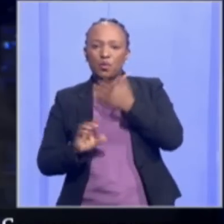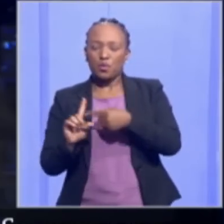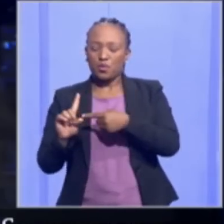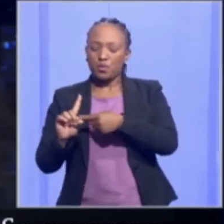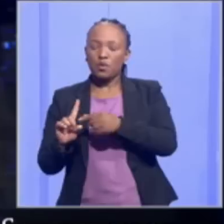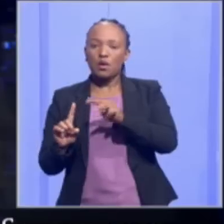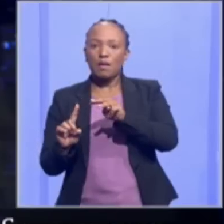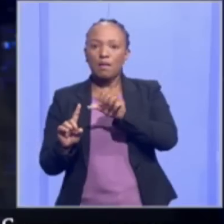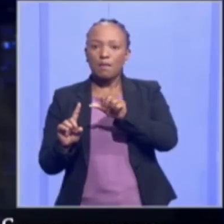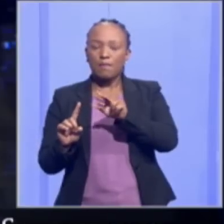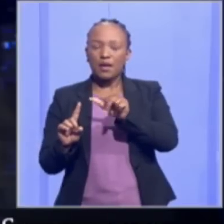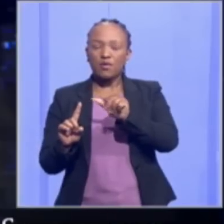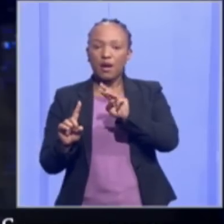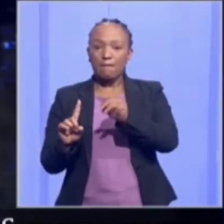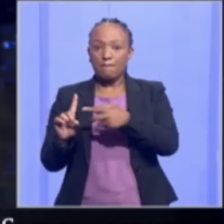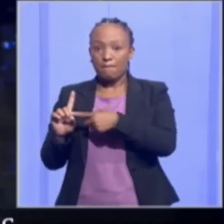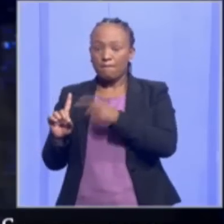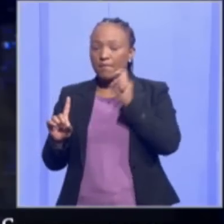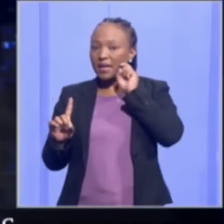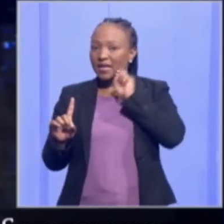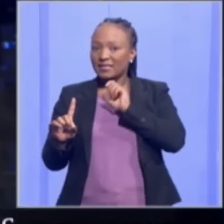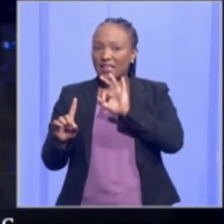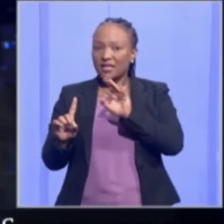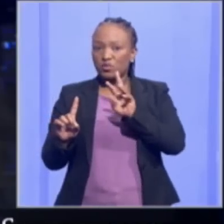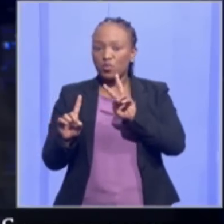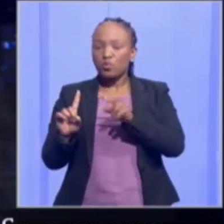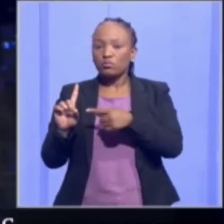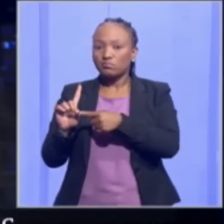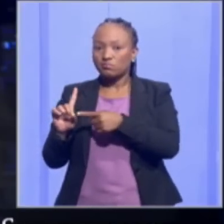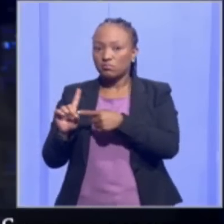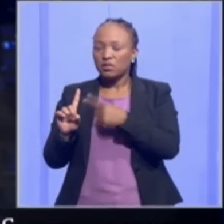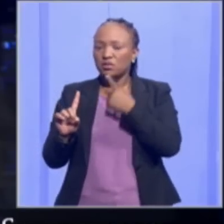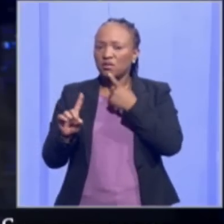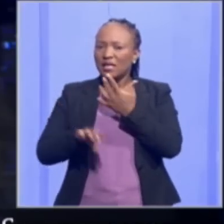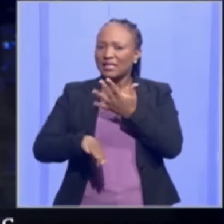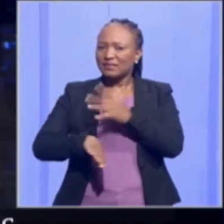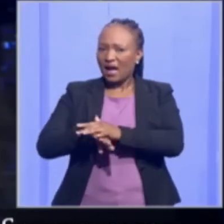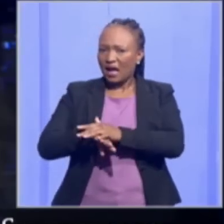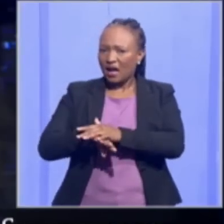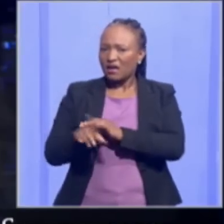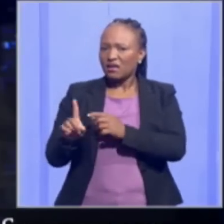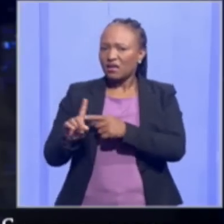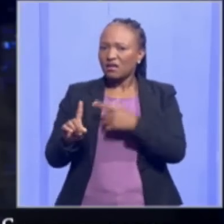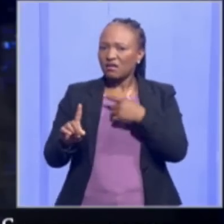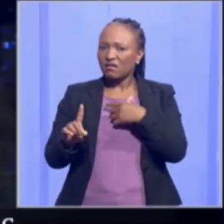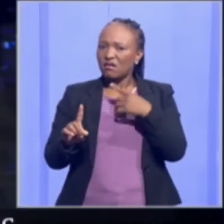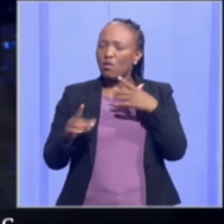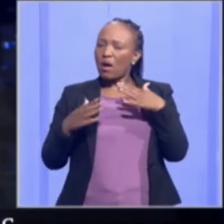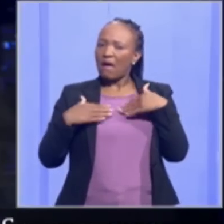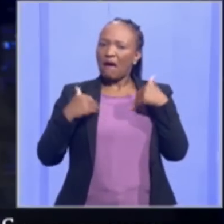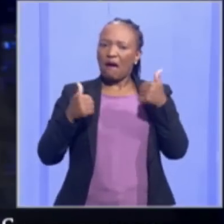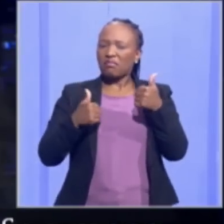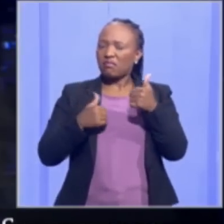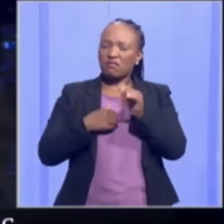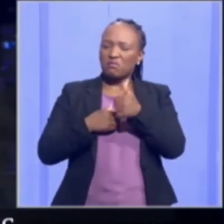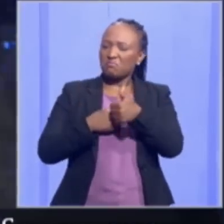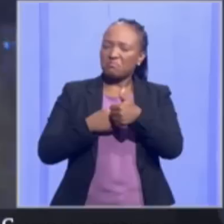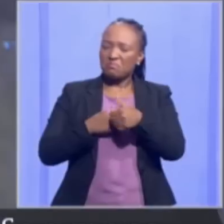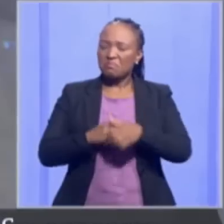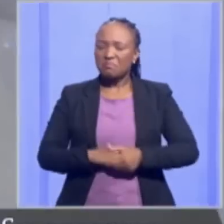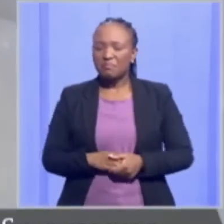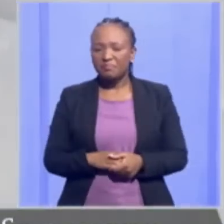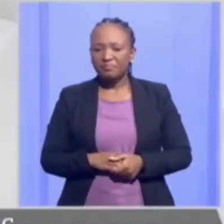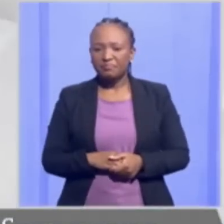tse 32 di supa hore sesosa sa lefu ke hore o ne a fokollwa ke bophelo.